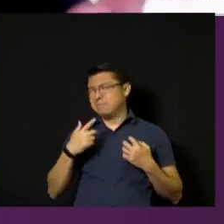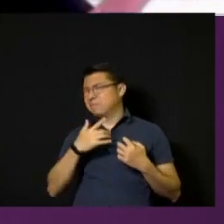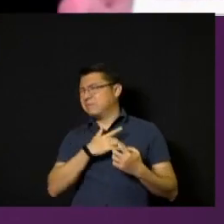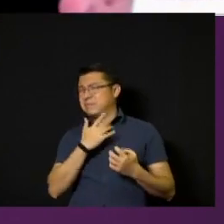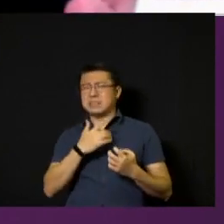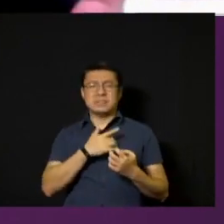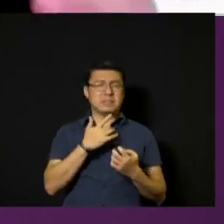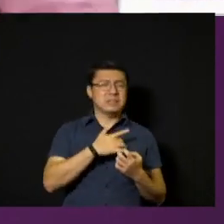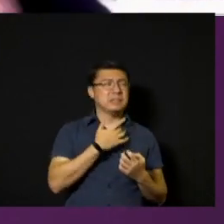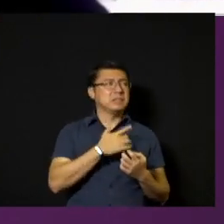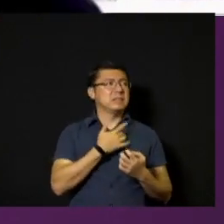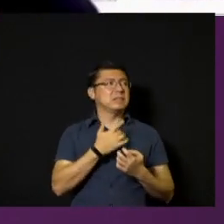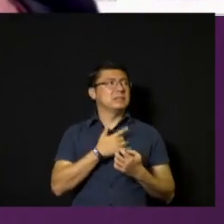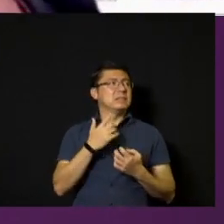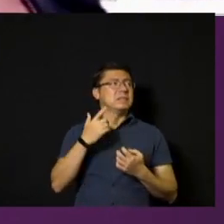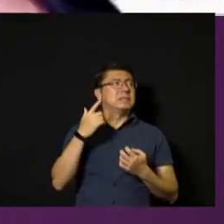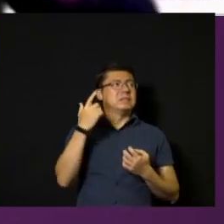tell.